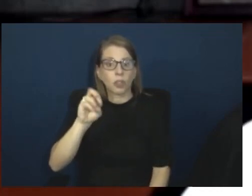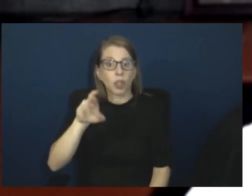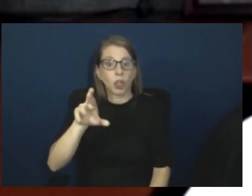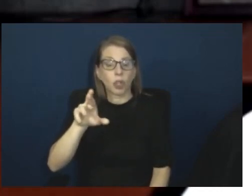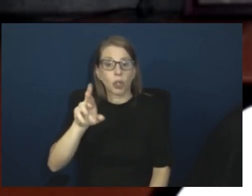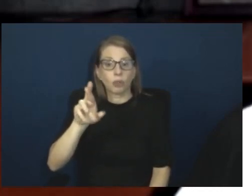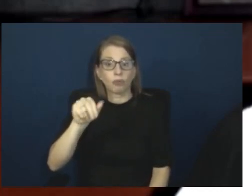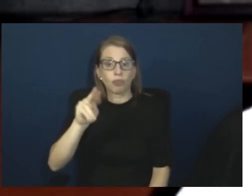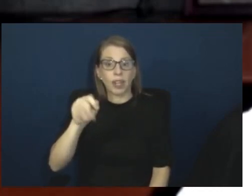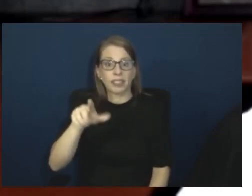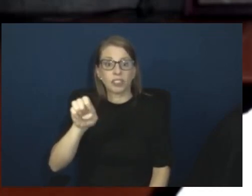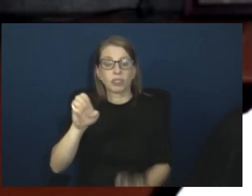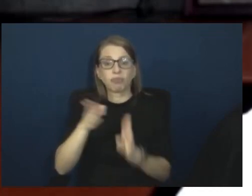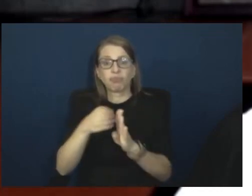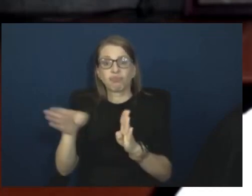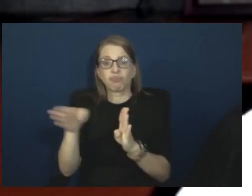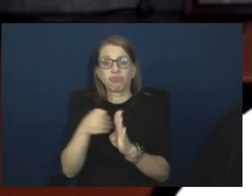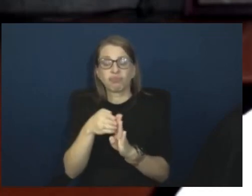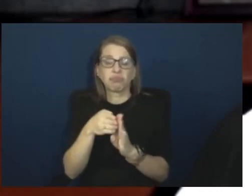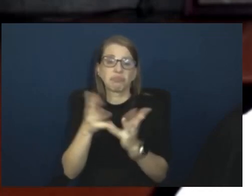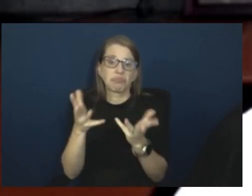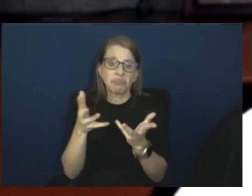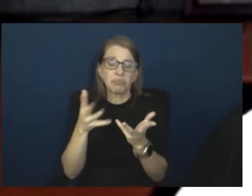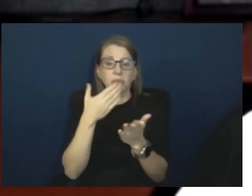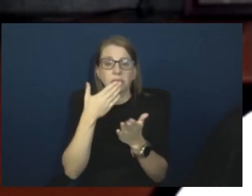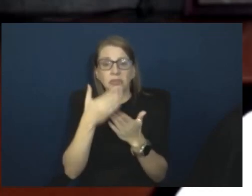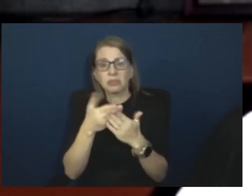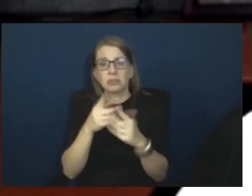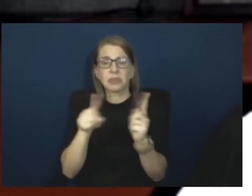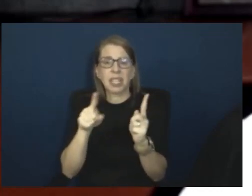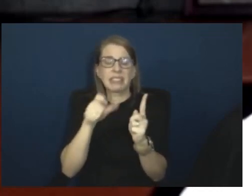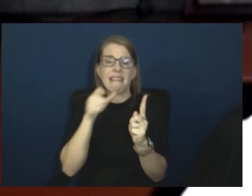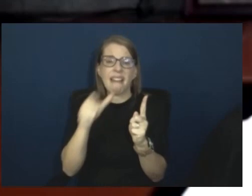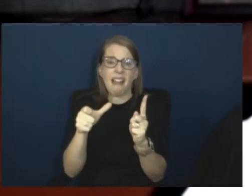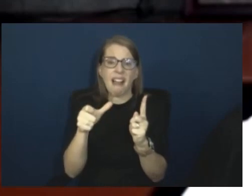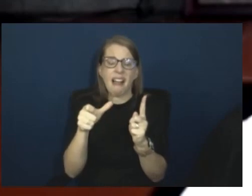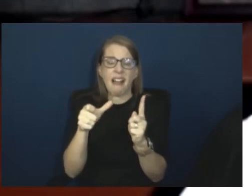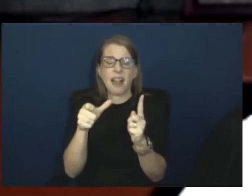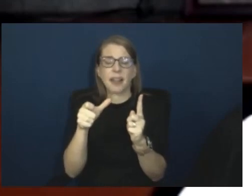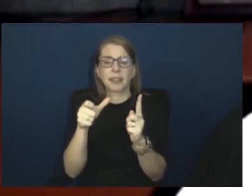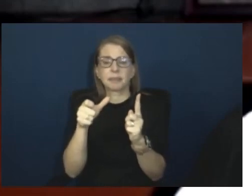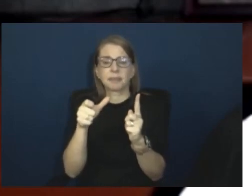good. It has efficacy in vitro, but it's not very